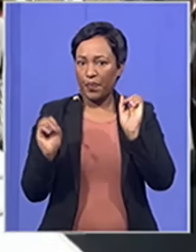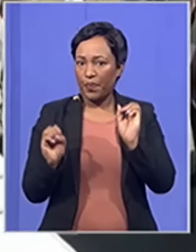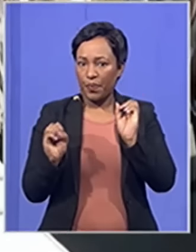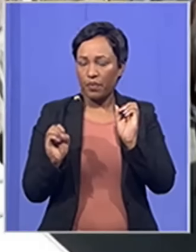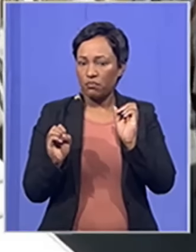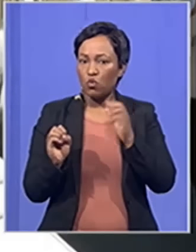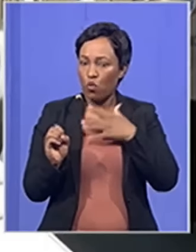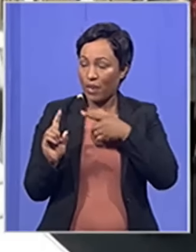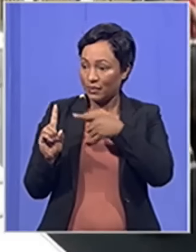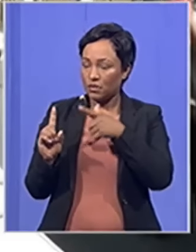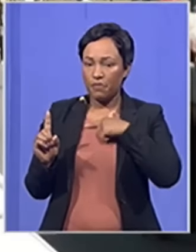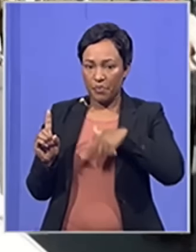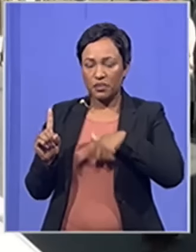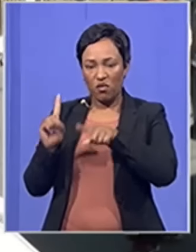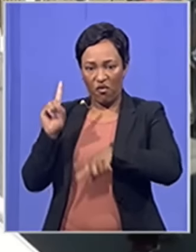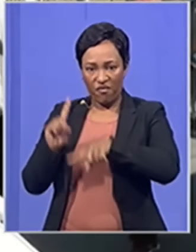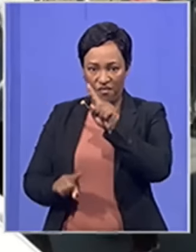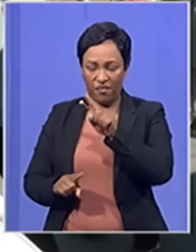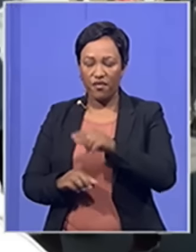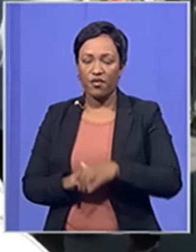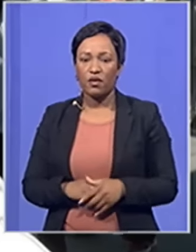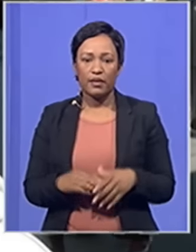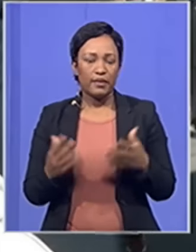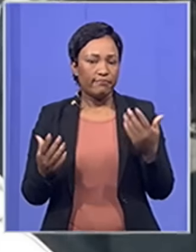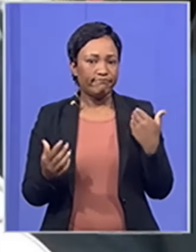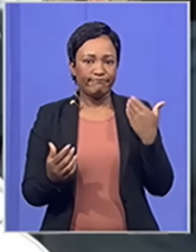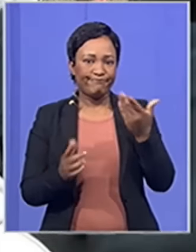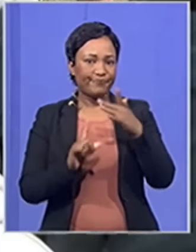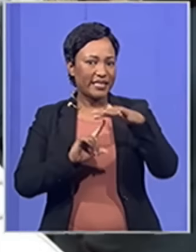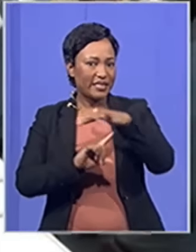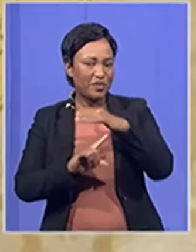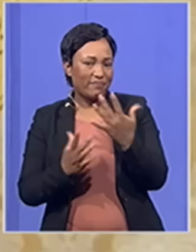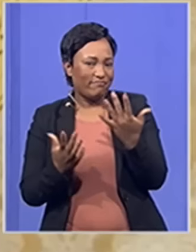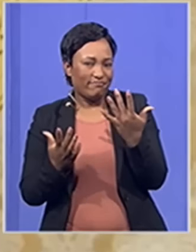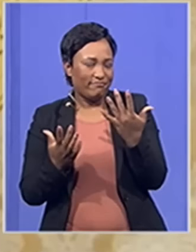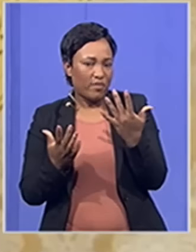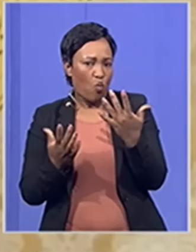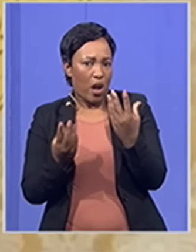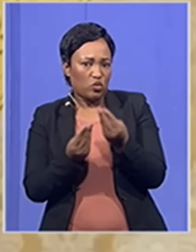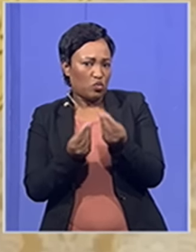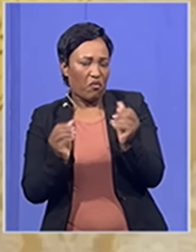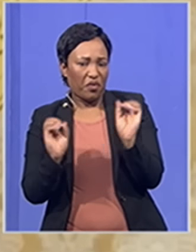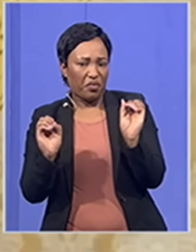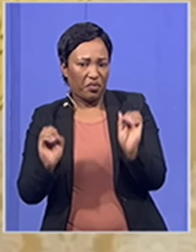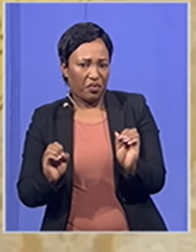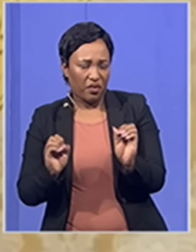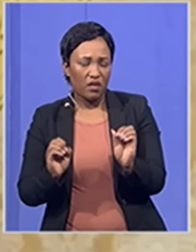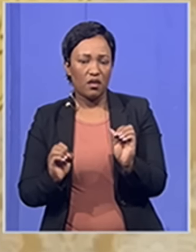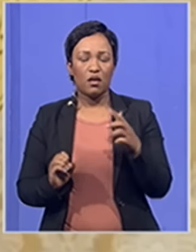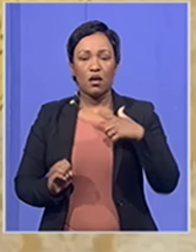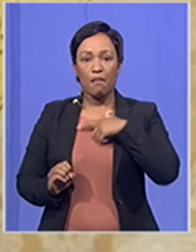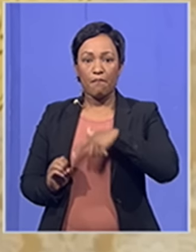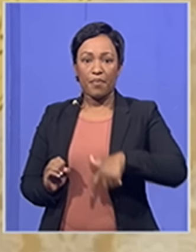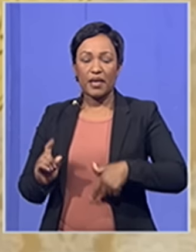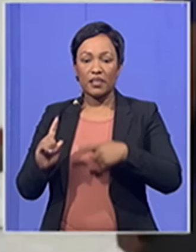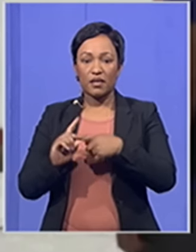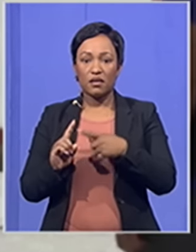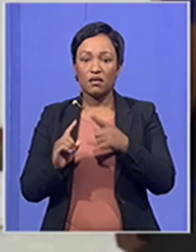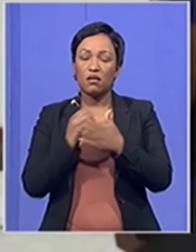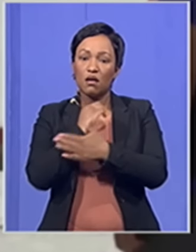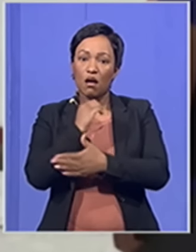gore maemo ano a etegela jaaka re ise re bone tharabololo. Go sa le bjalo go letetše gore mopresidente a fepolele go